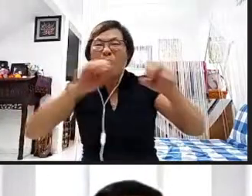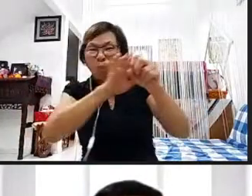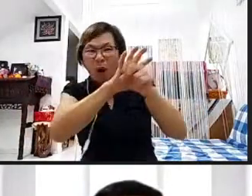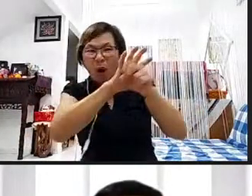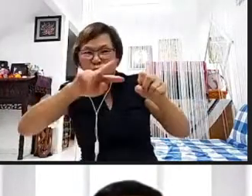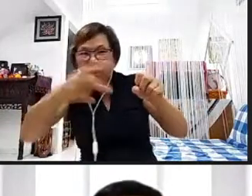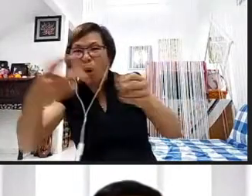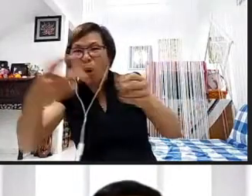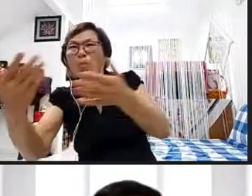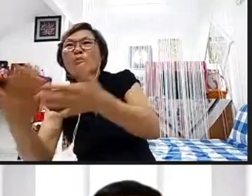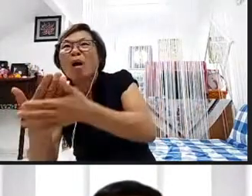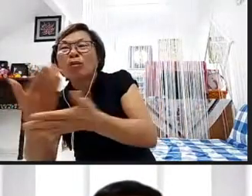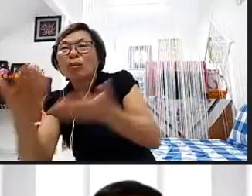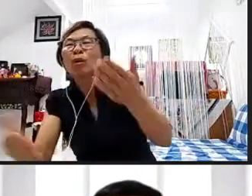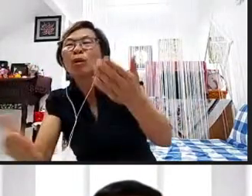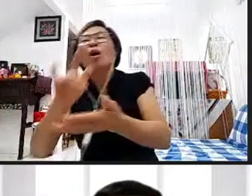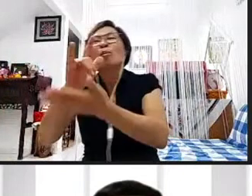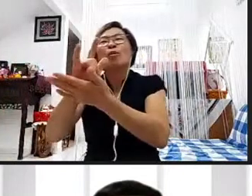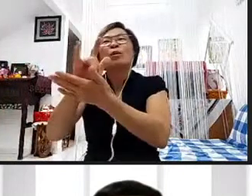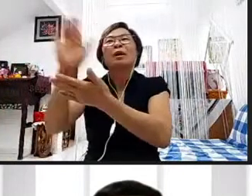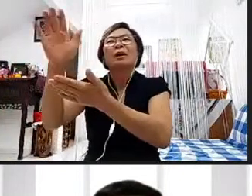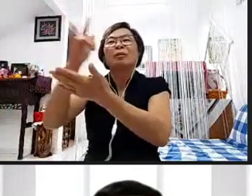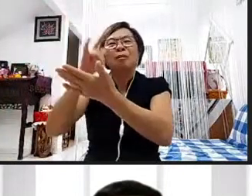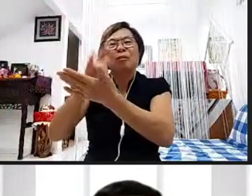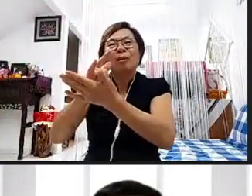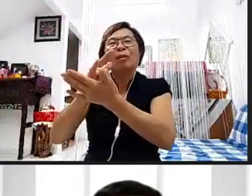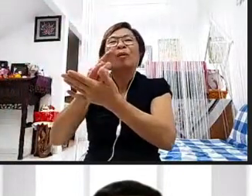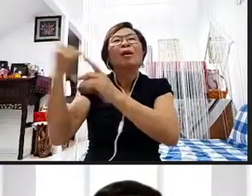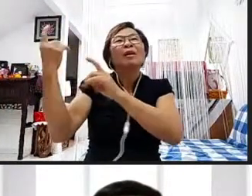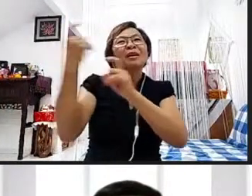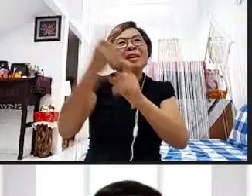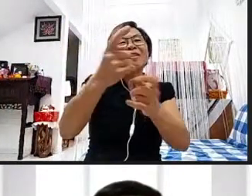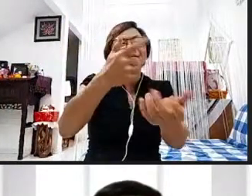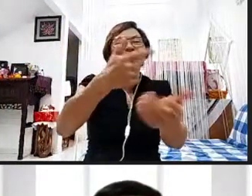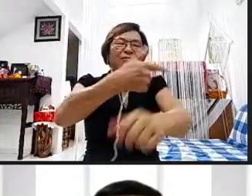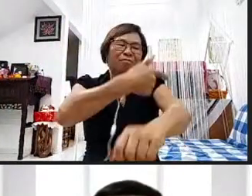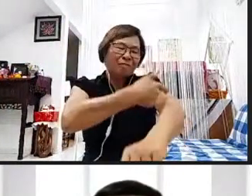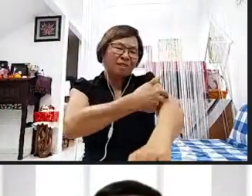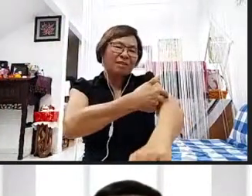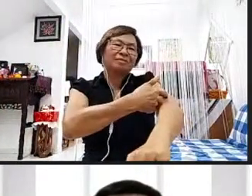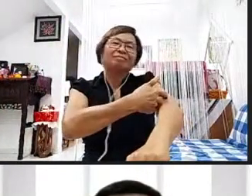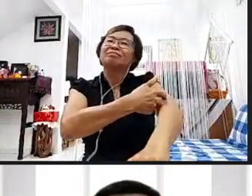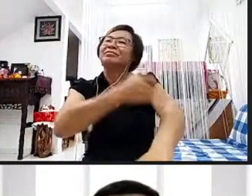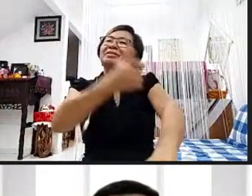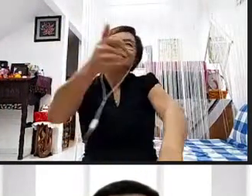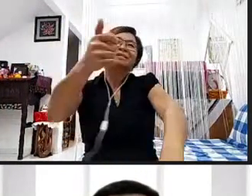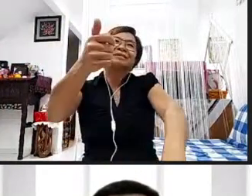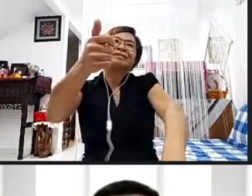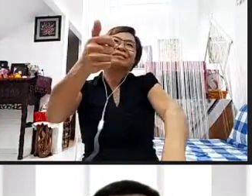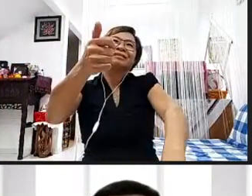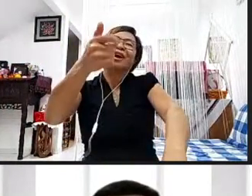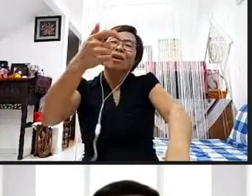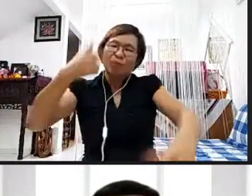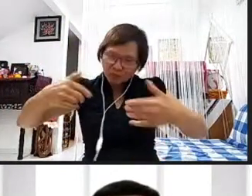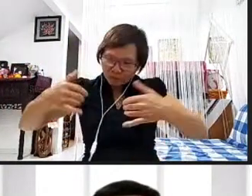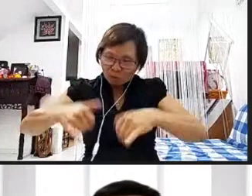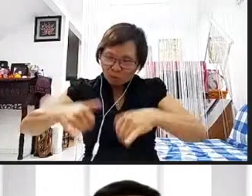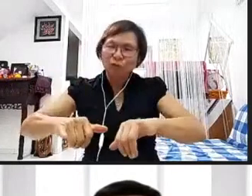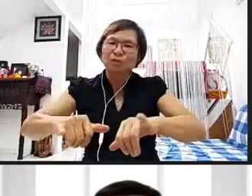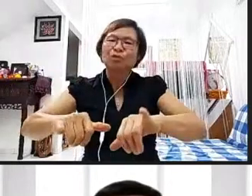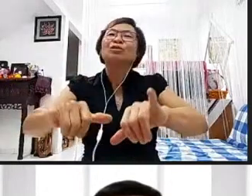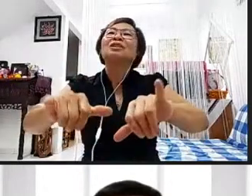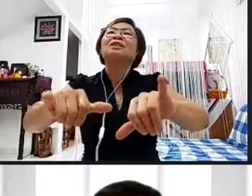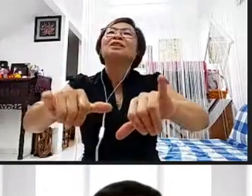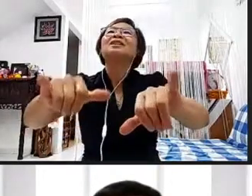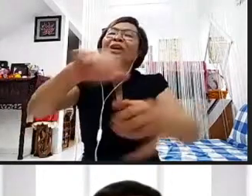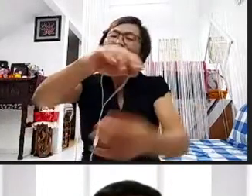the Buddha can give the medication that is perpetual. So we have to continue in this samsaric cycle unless